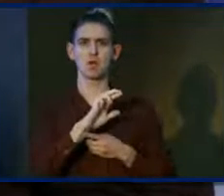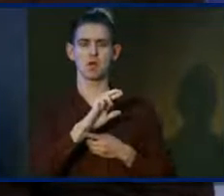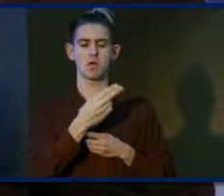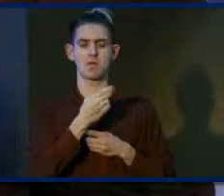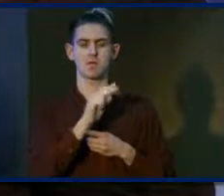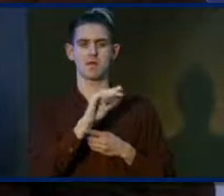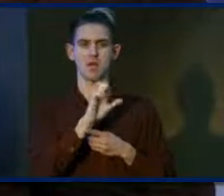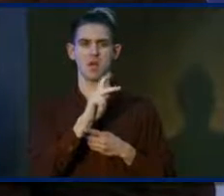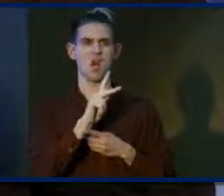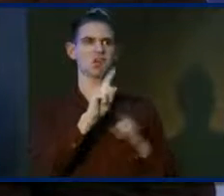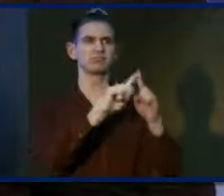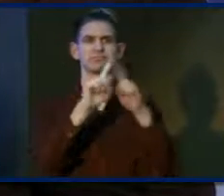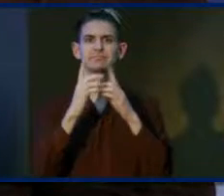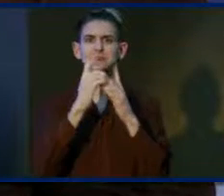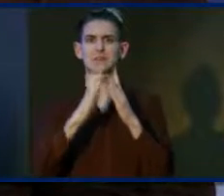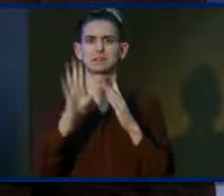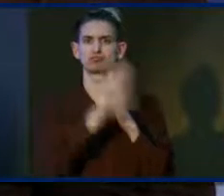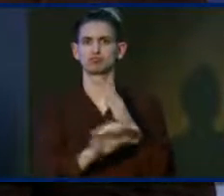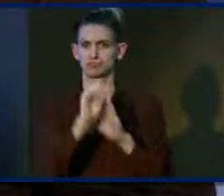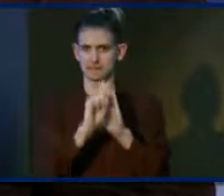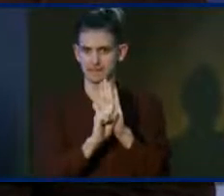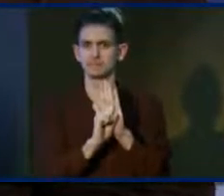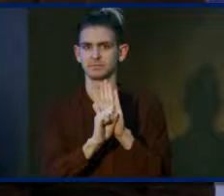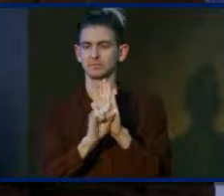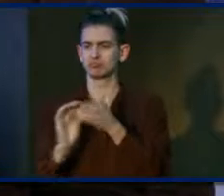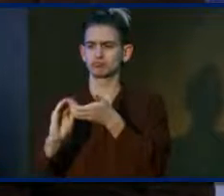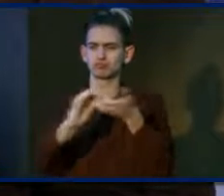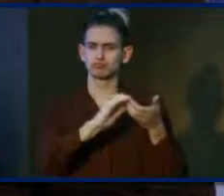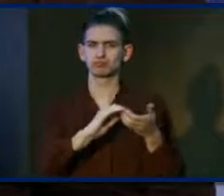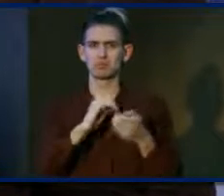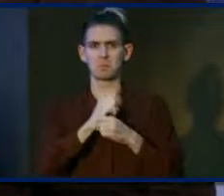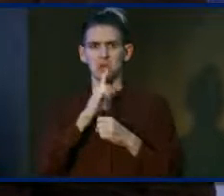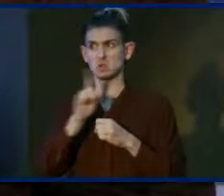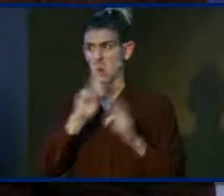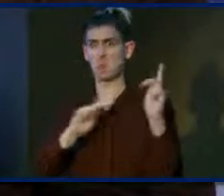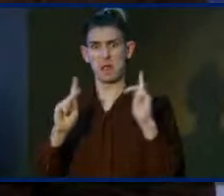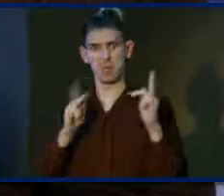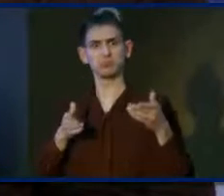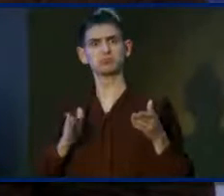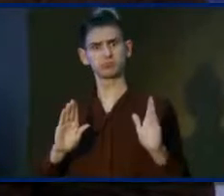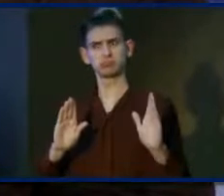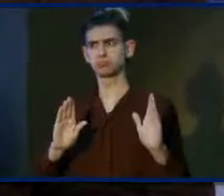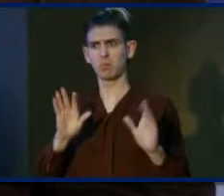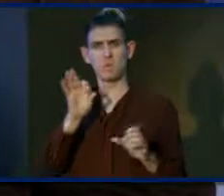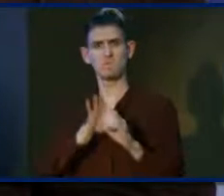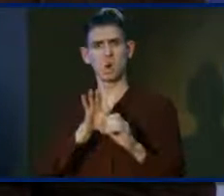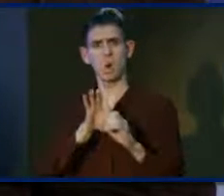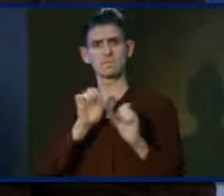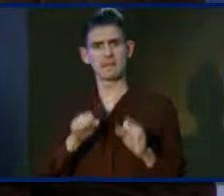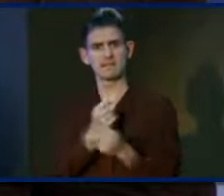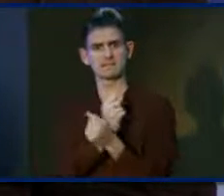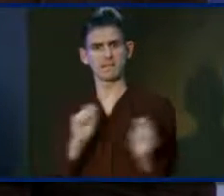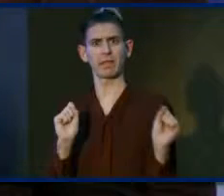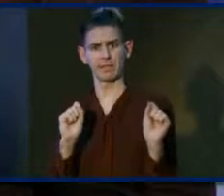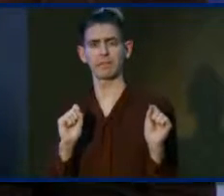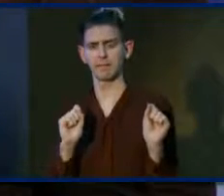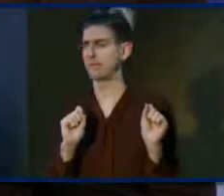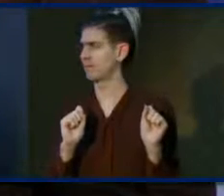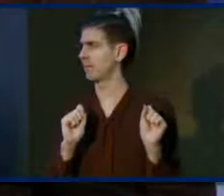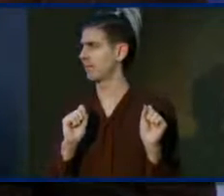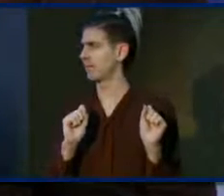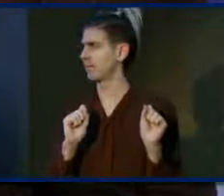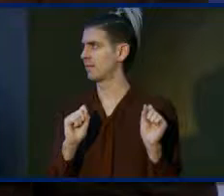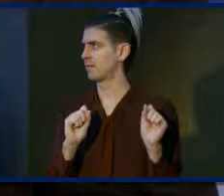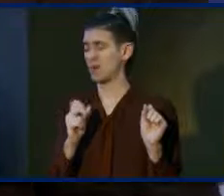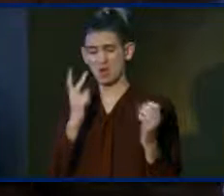state, on making sure that people are able to cast their vote safely. When I saw that this was on my schedule today, it